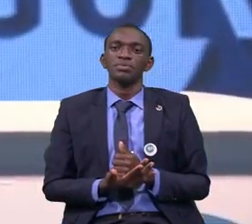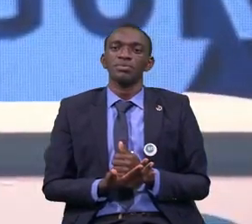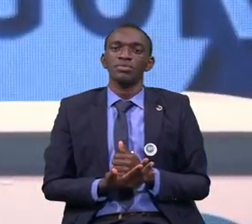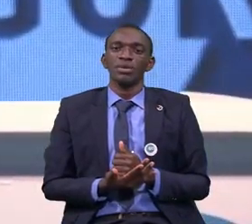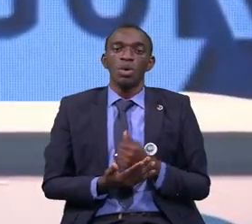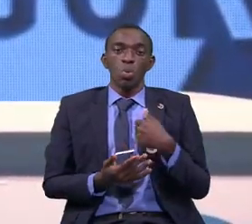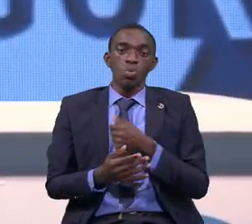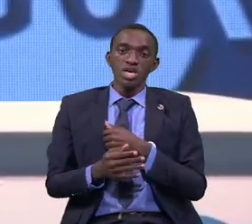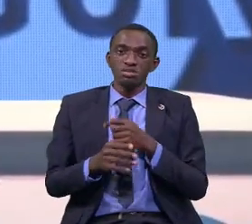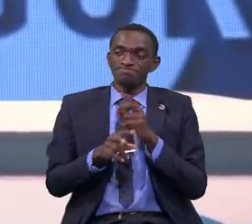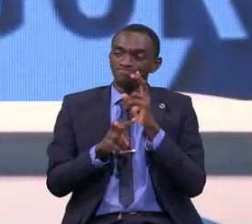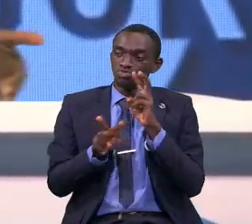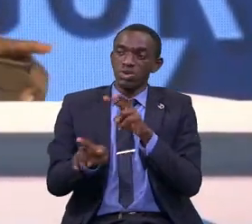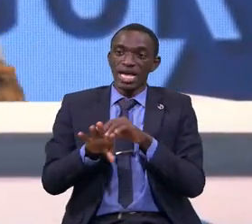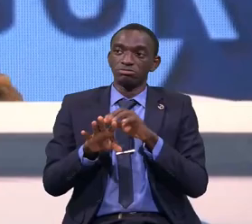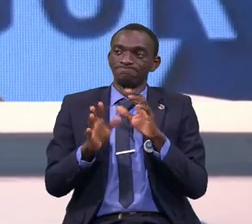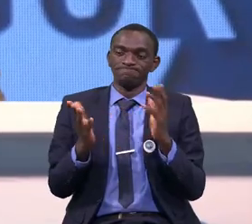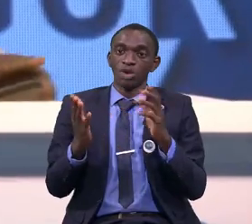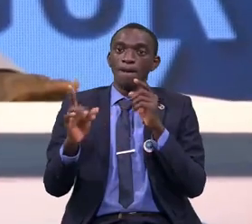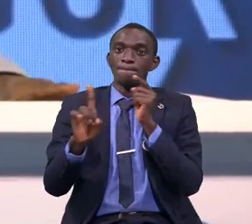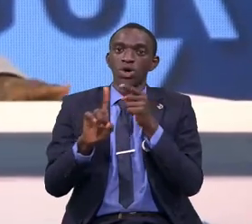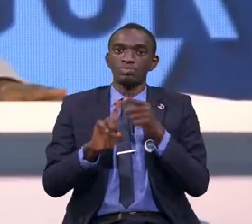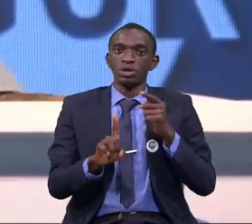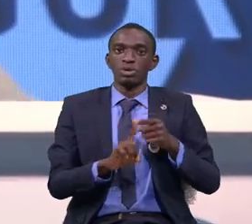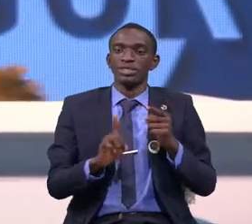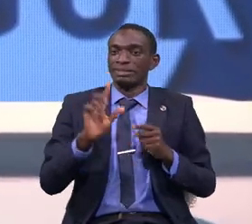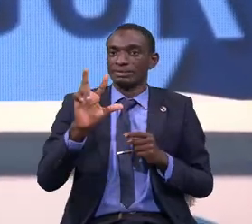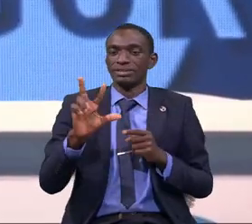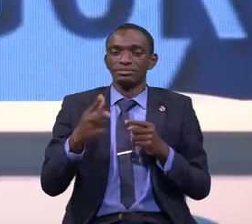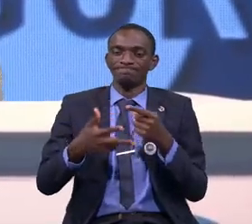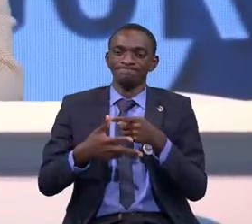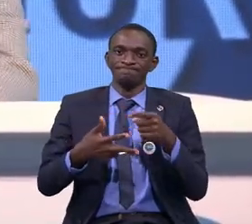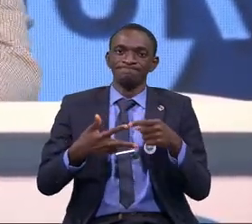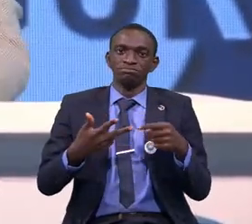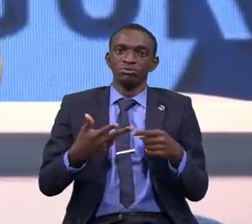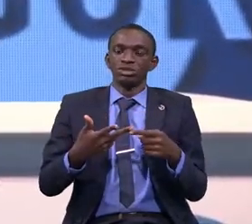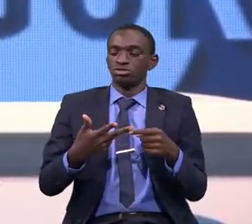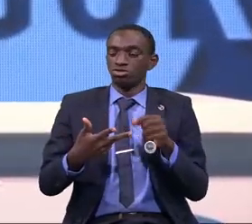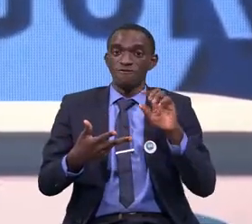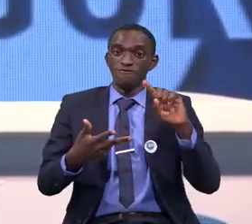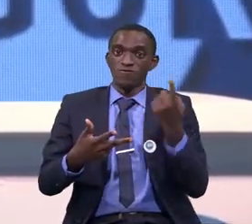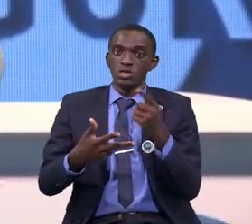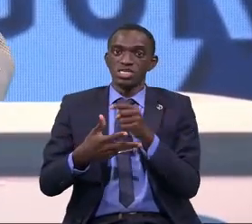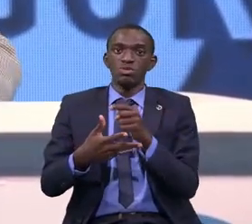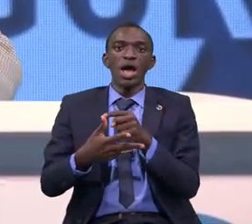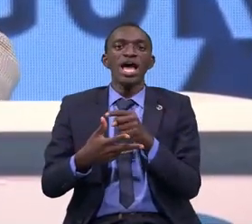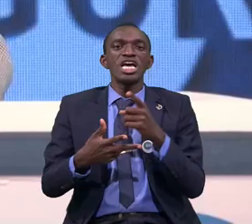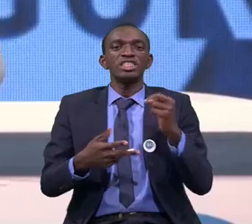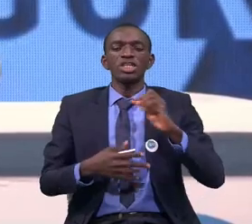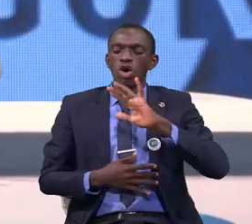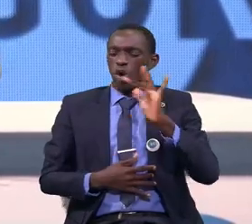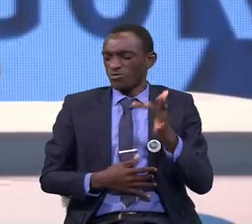We're looking at three things in the message tonight. Number one, the convicting confession